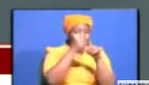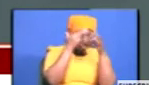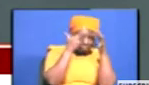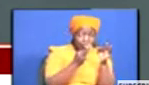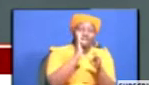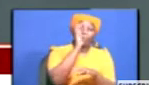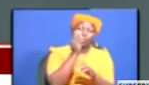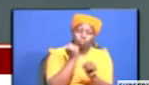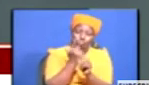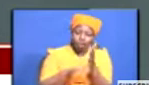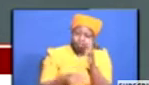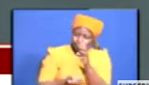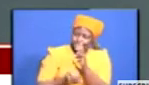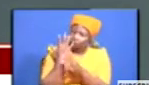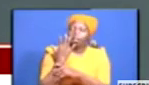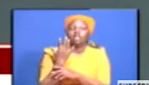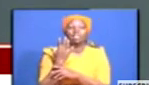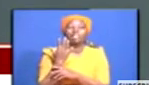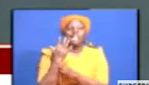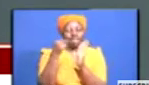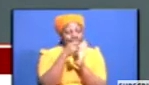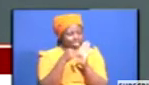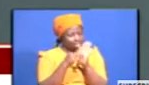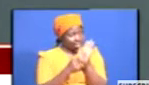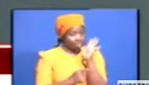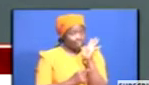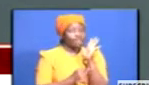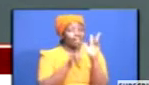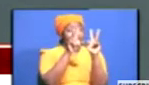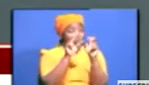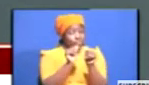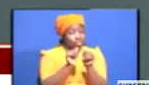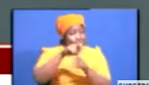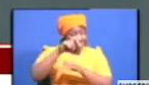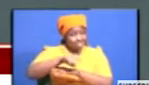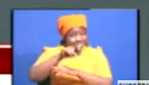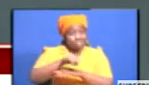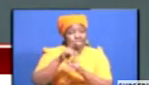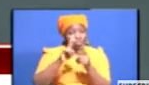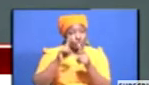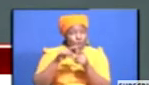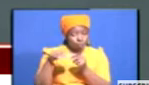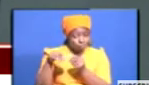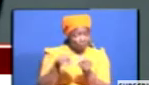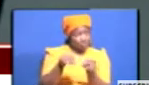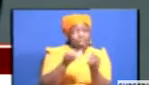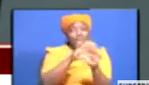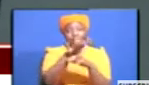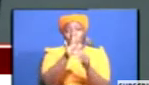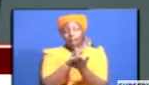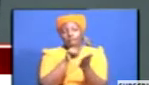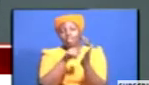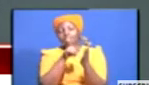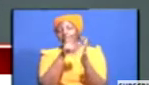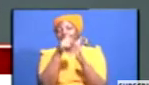they're going to come up with a list of issues they have to determine, and some of those issues are going to be